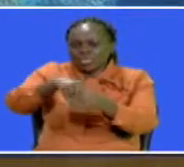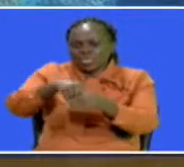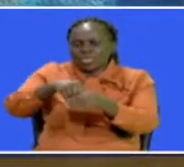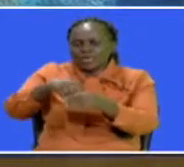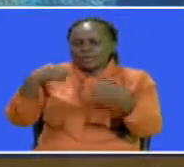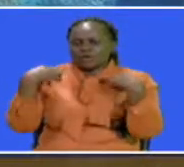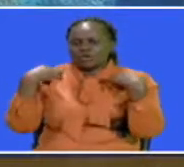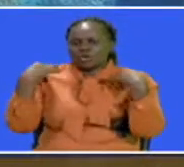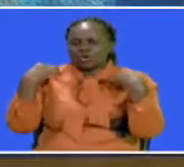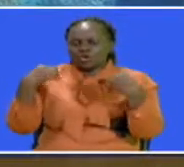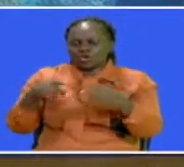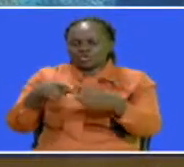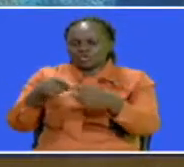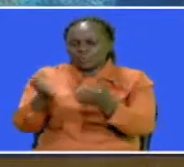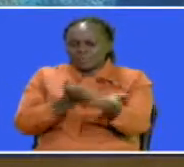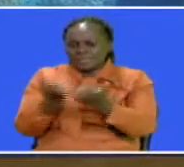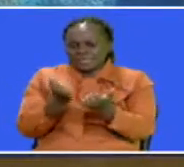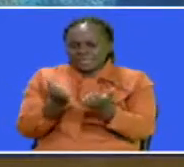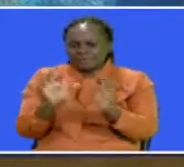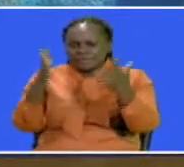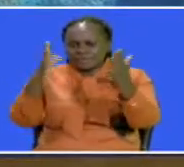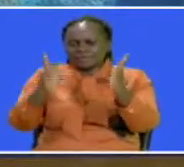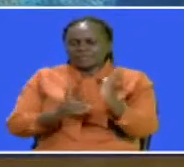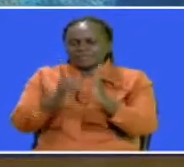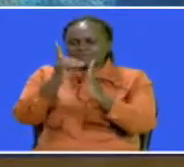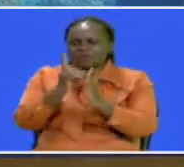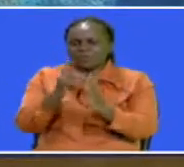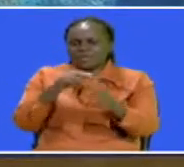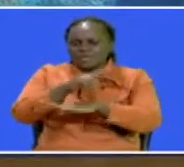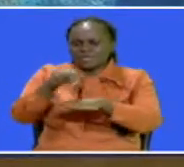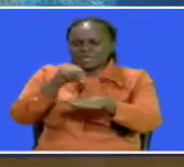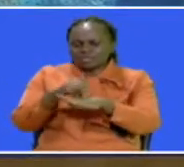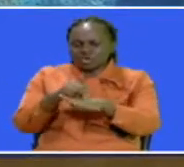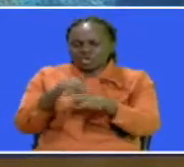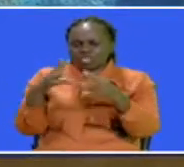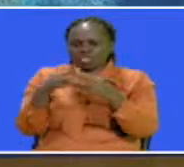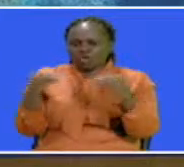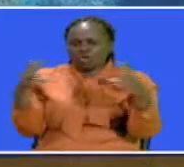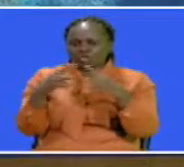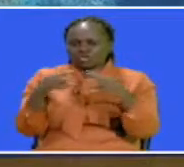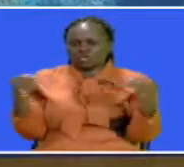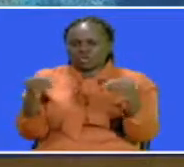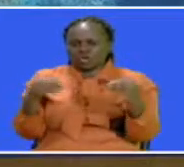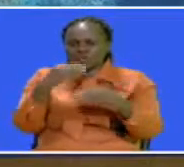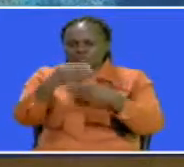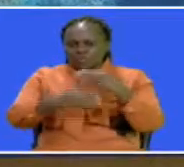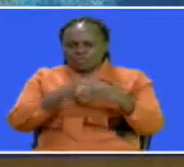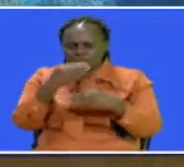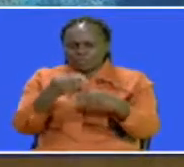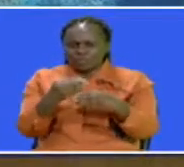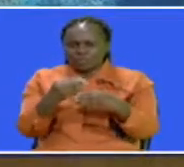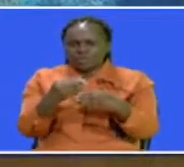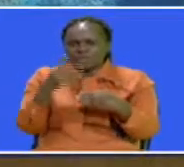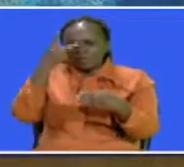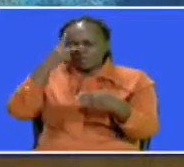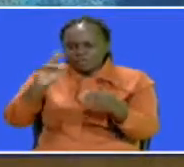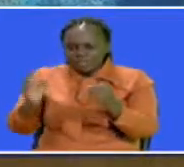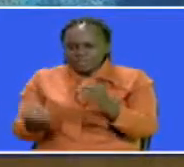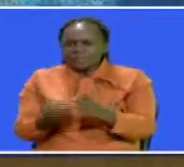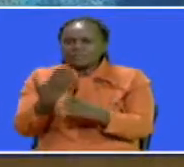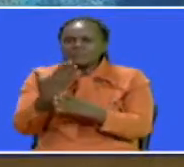textile business. At an event in Nairobi where the development of national cotton, textile and apparel policy was